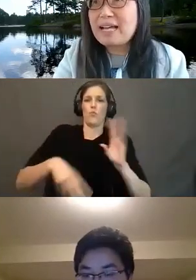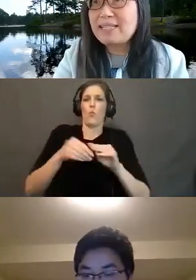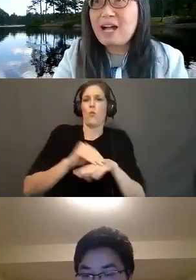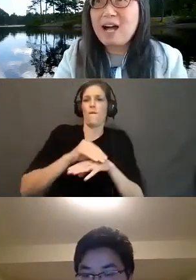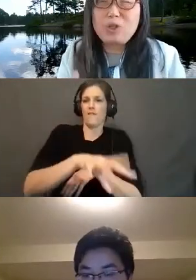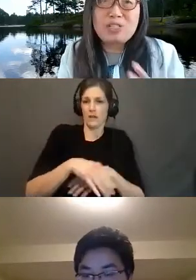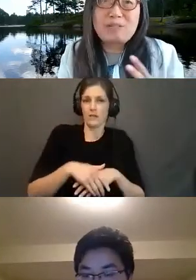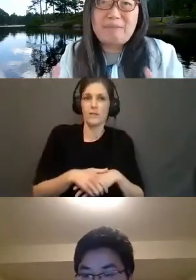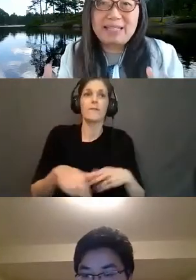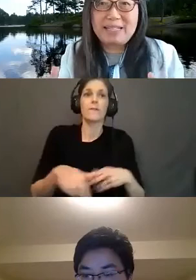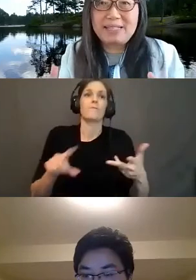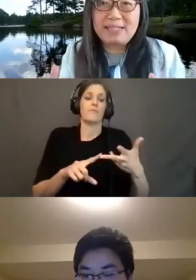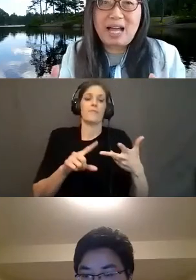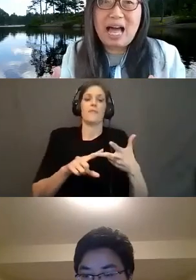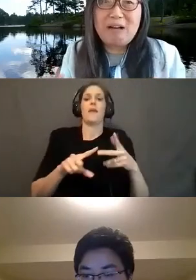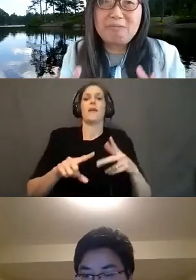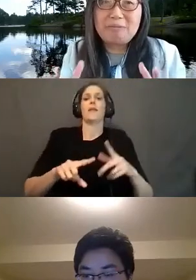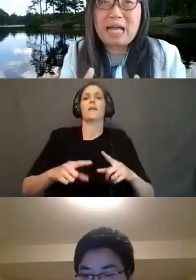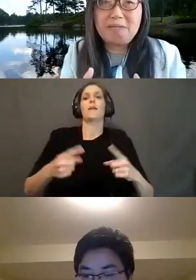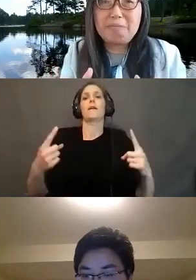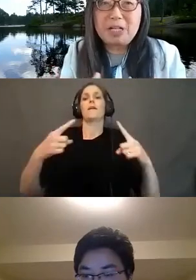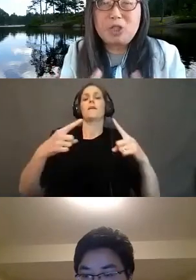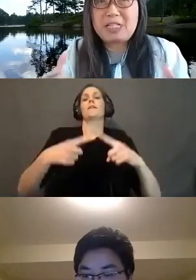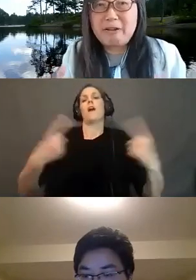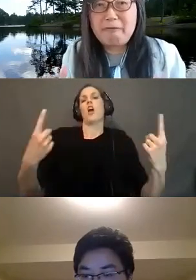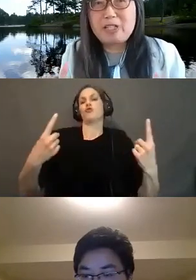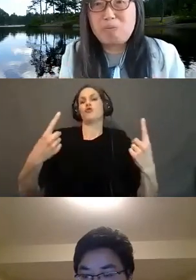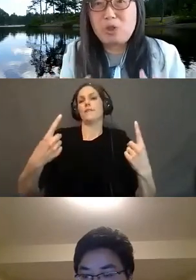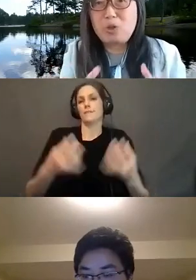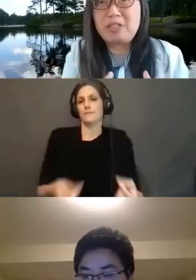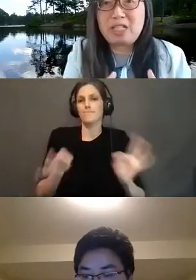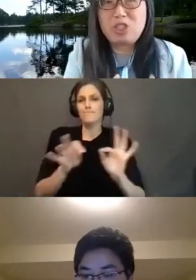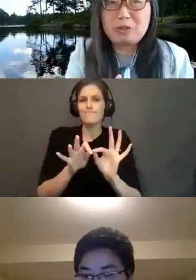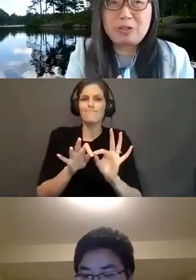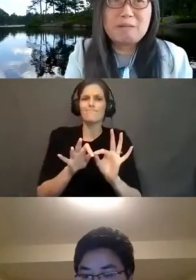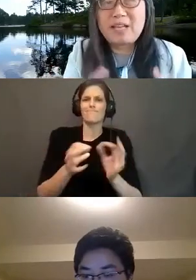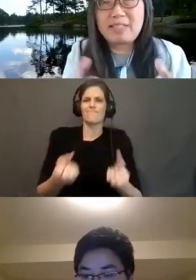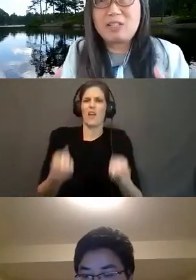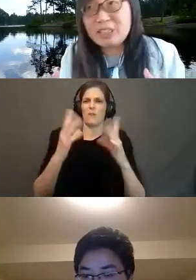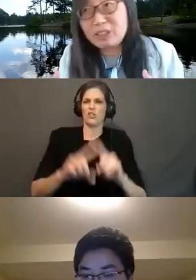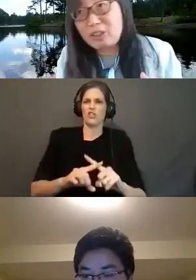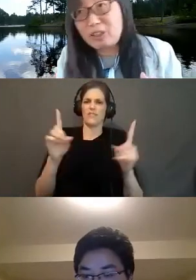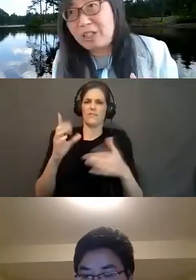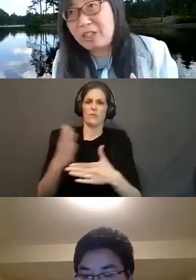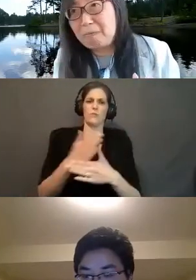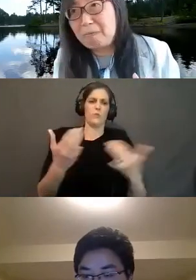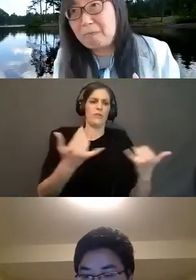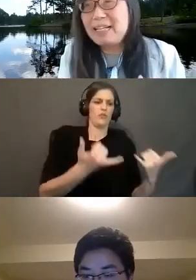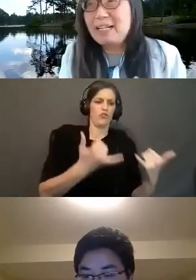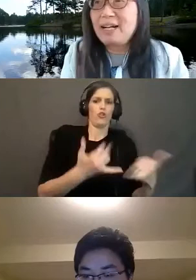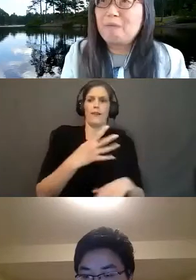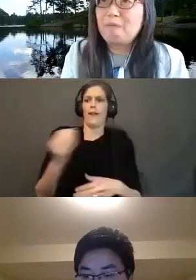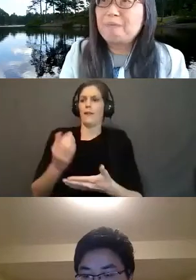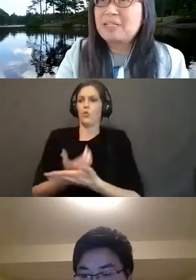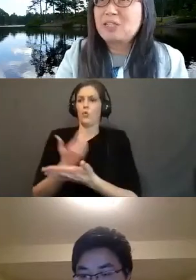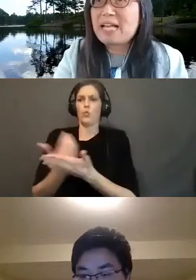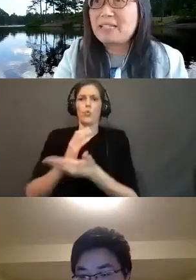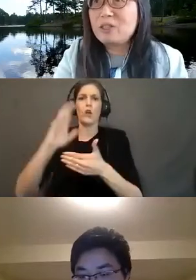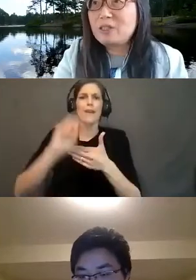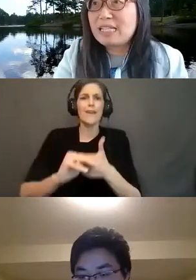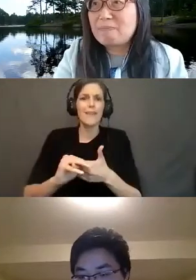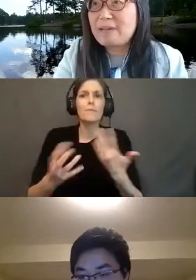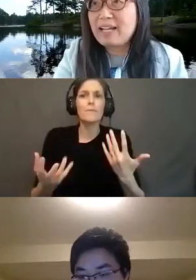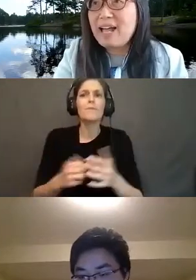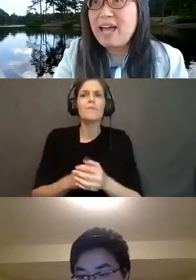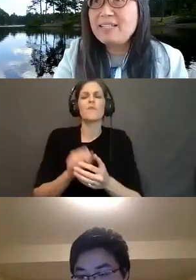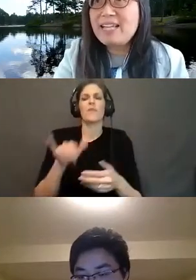then lastly, contrast matters. How much is the difference between the new curriculum and the current curriculum, right? So that's the